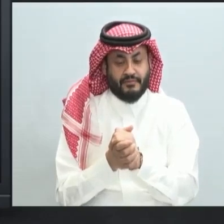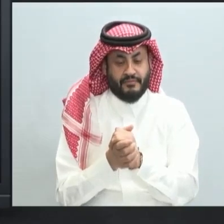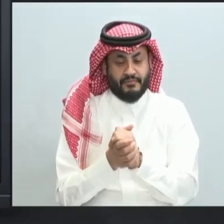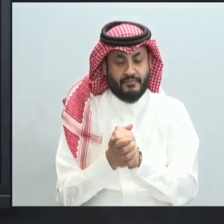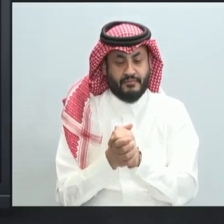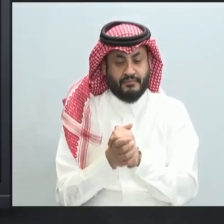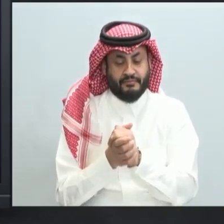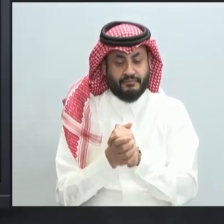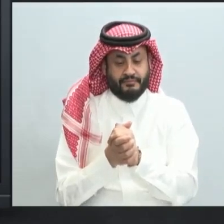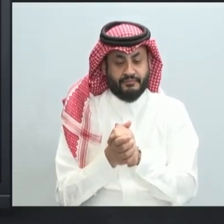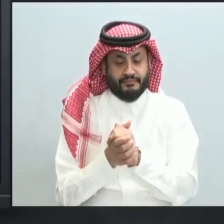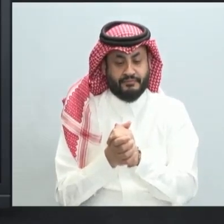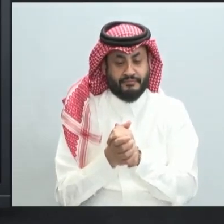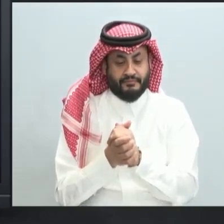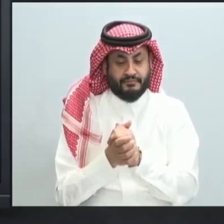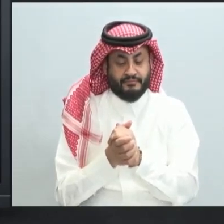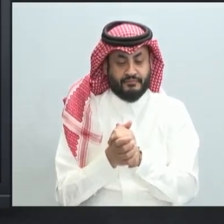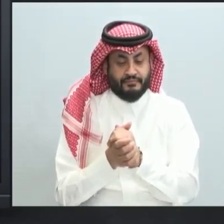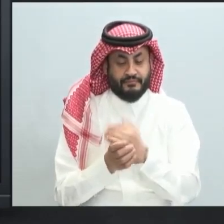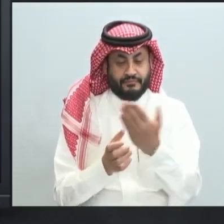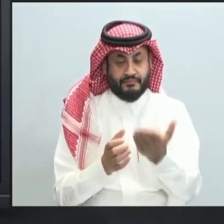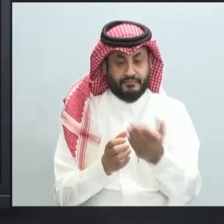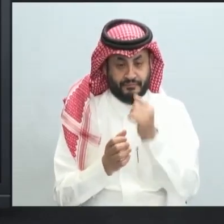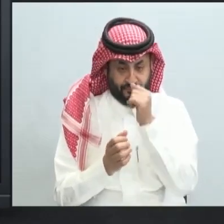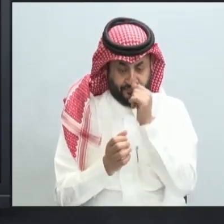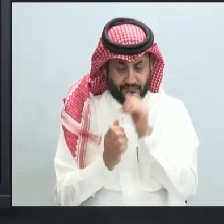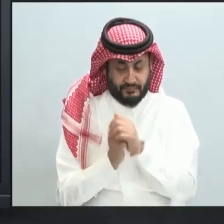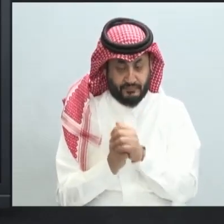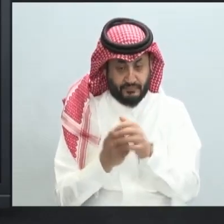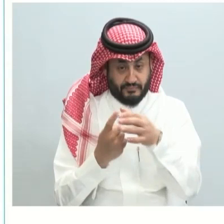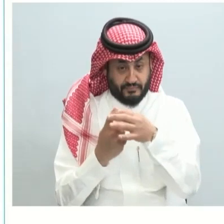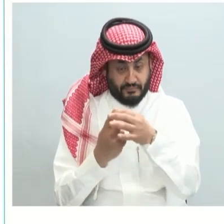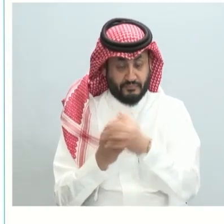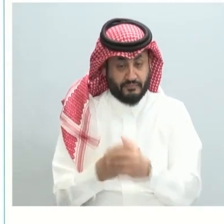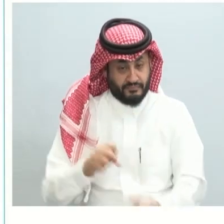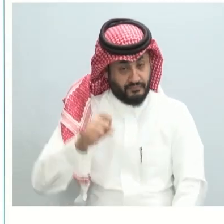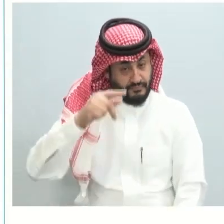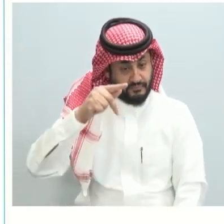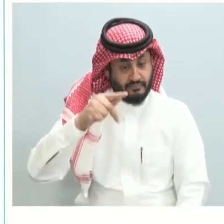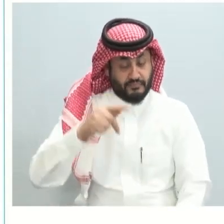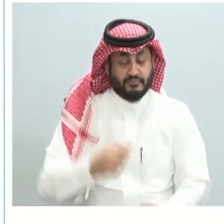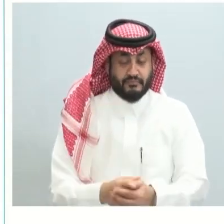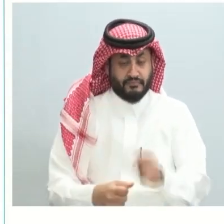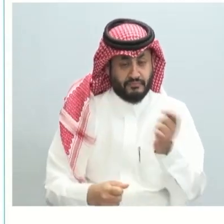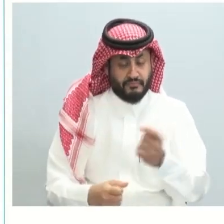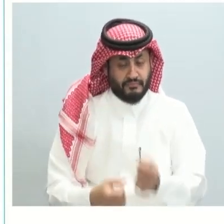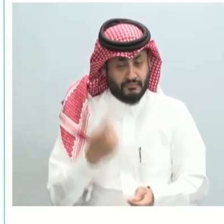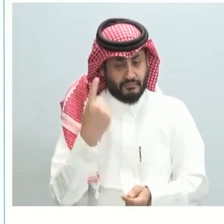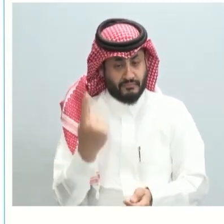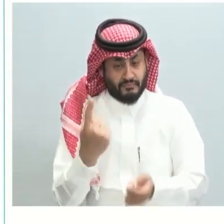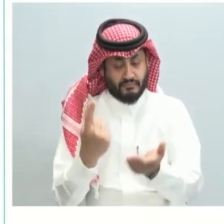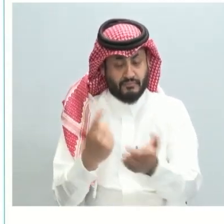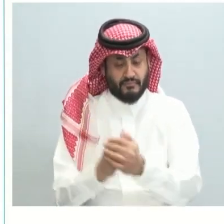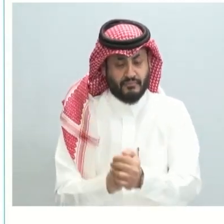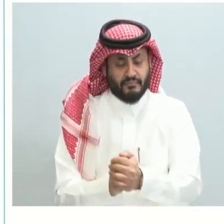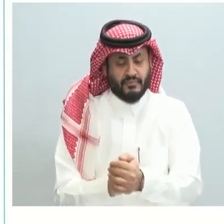sound? It is, of course, belong to the first sound that starts with S and P.